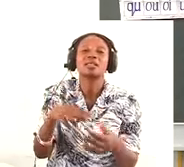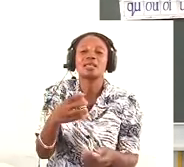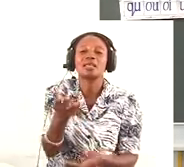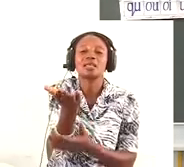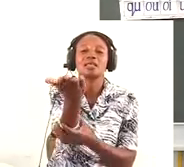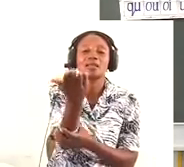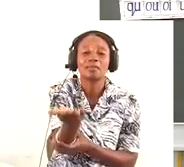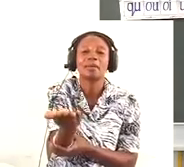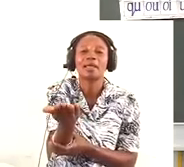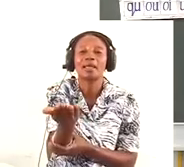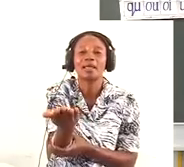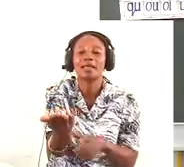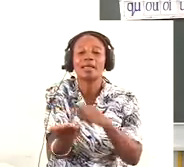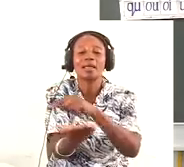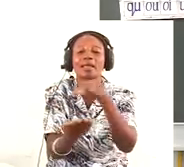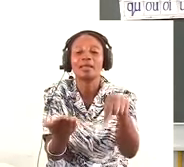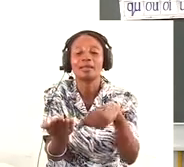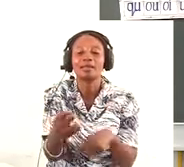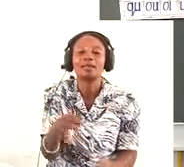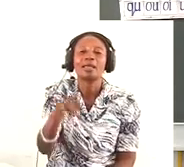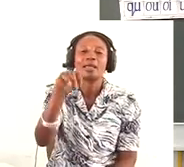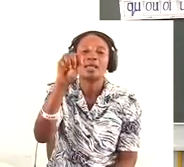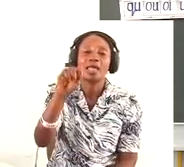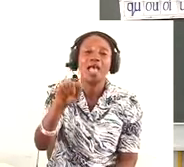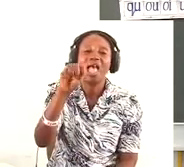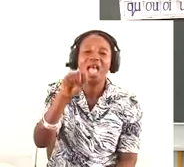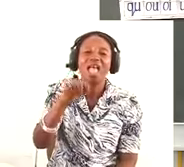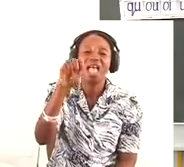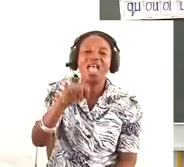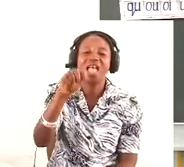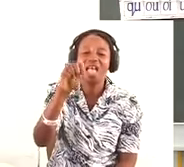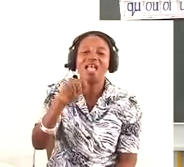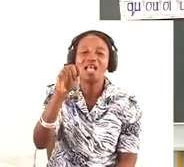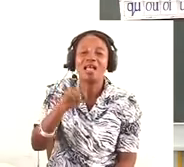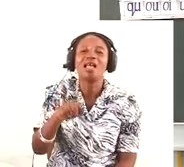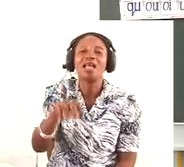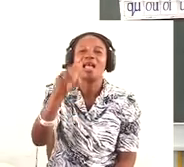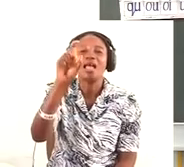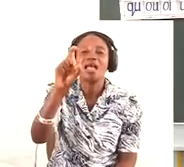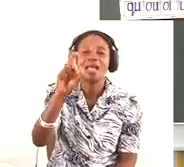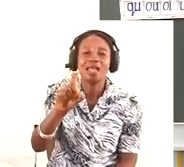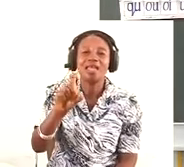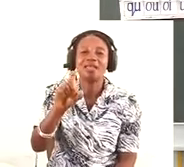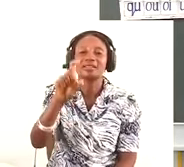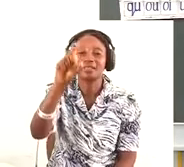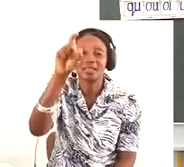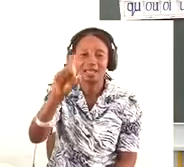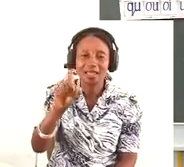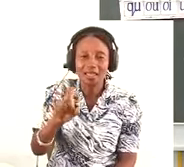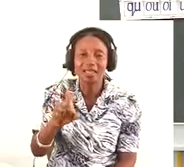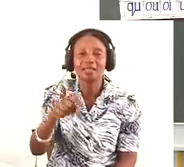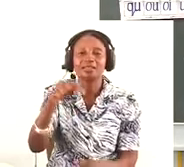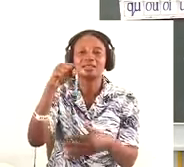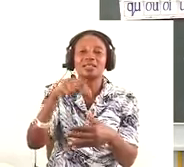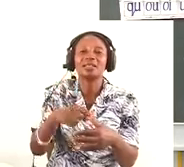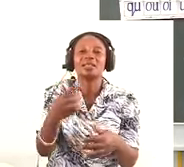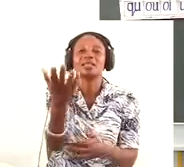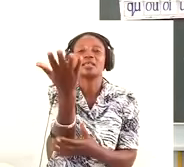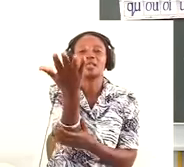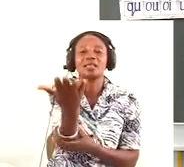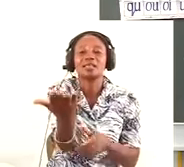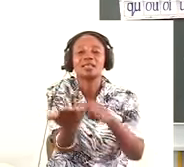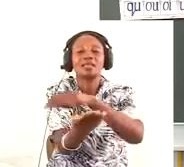eh. There we go. Eggs in the pan, eh, eh, eh. Eggs in the pan, eh, eh,